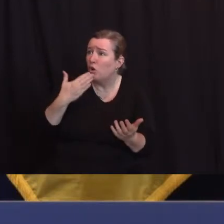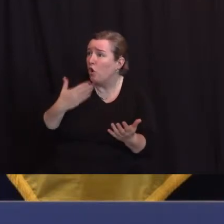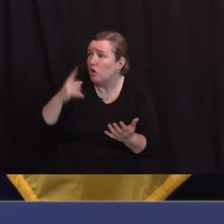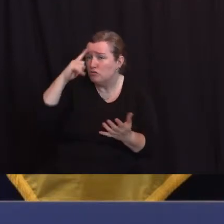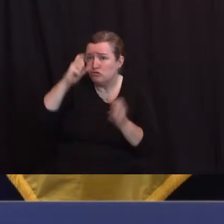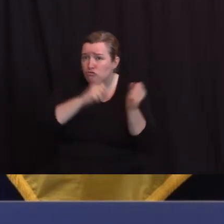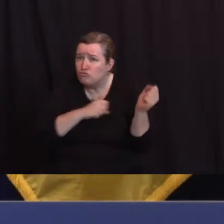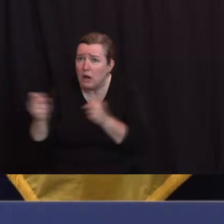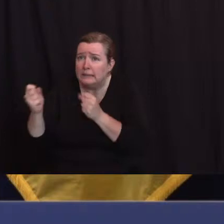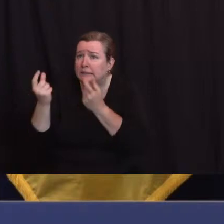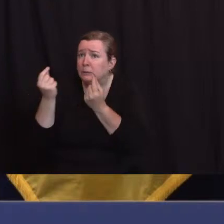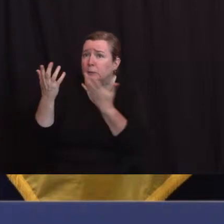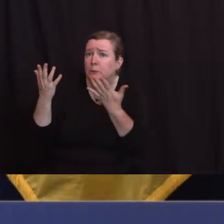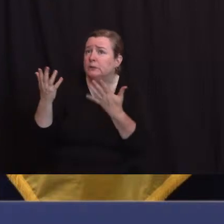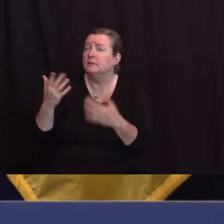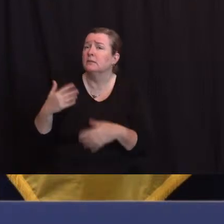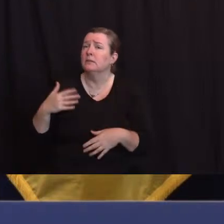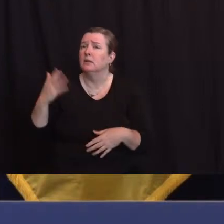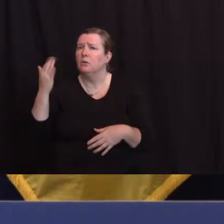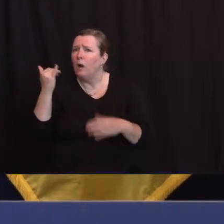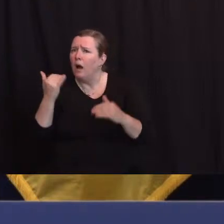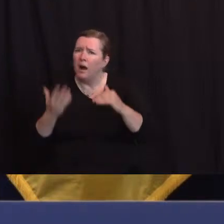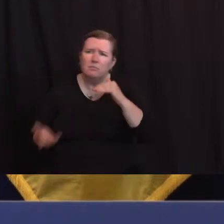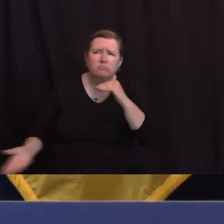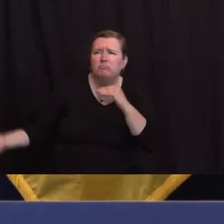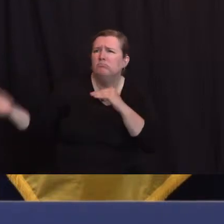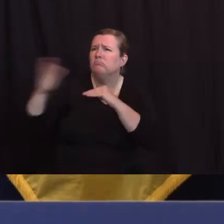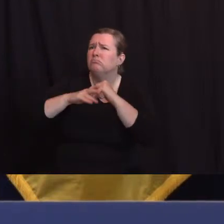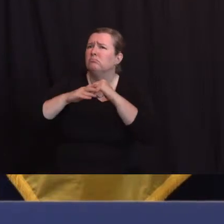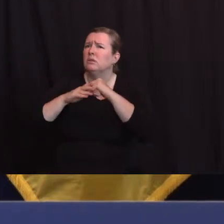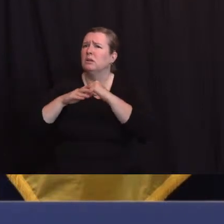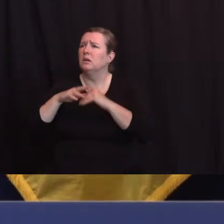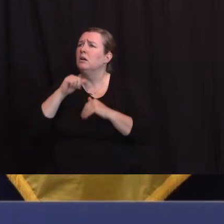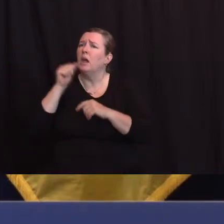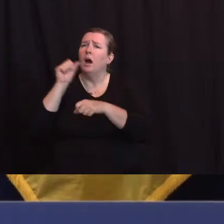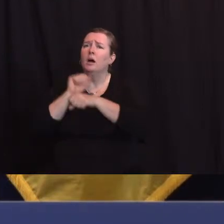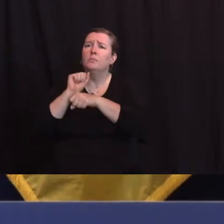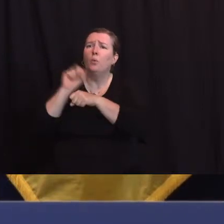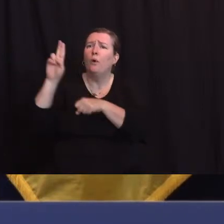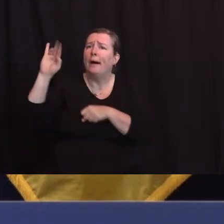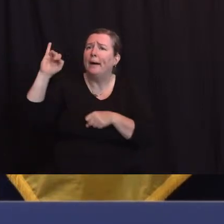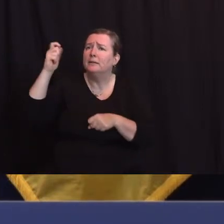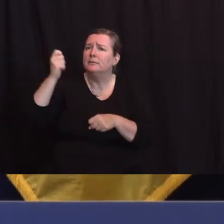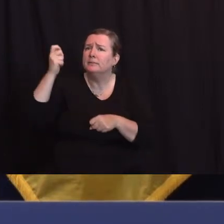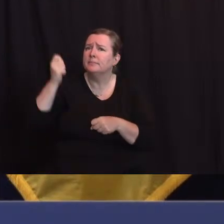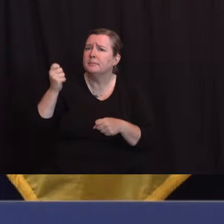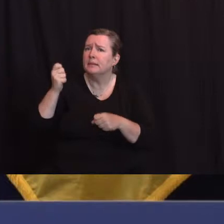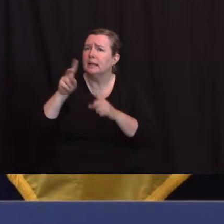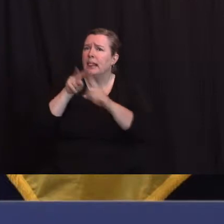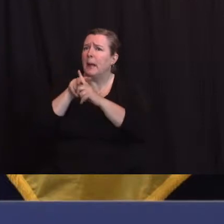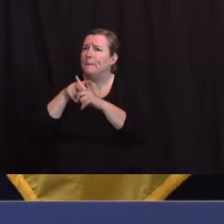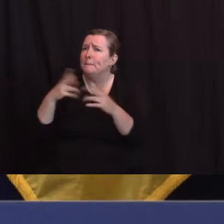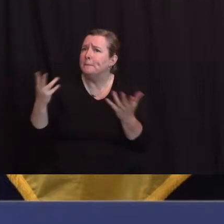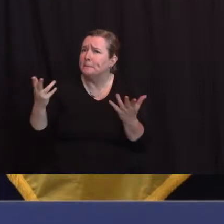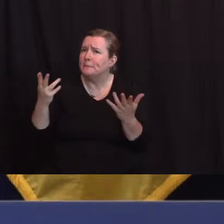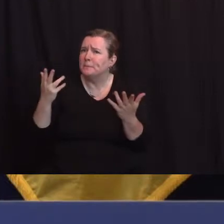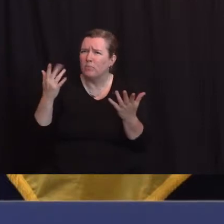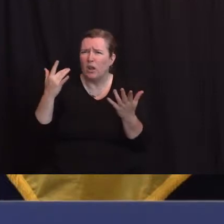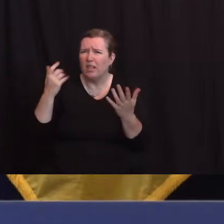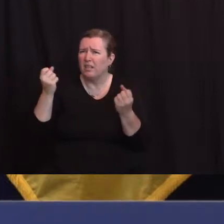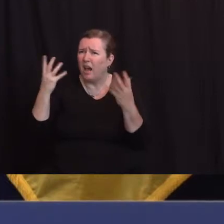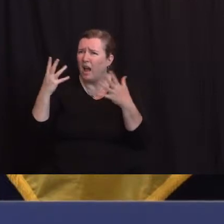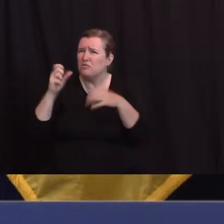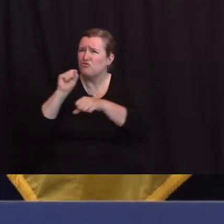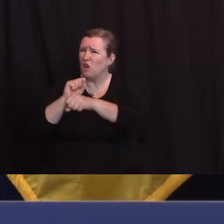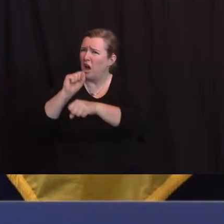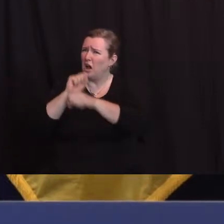What explanation is there for the big increase in initial unemployment claims last week at a time when so many jobs are going unfilled in New Jersey? And are you sure